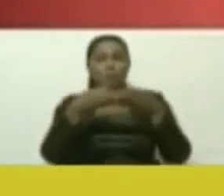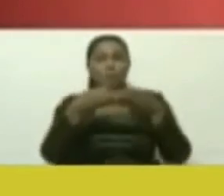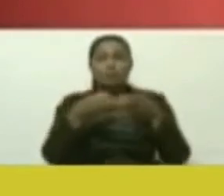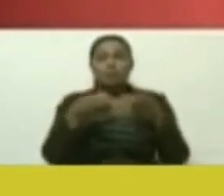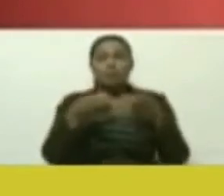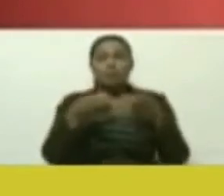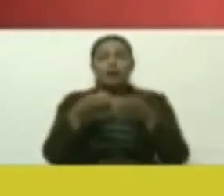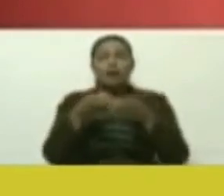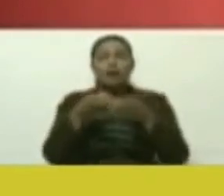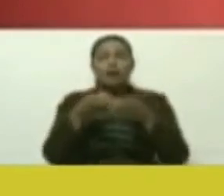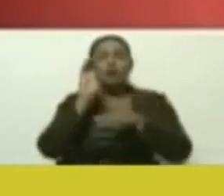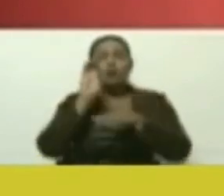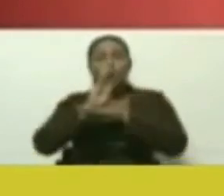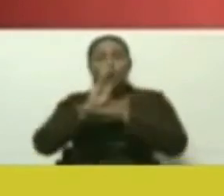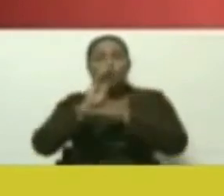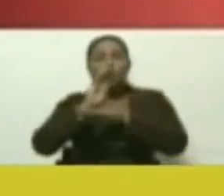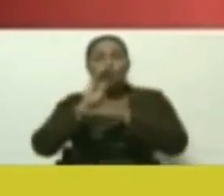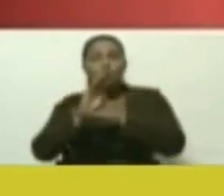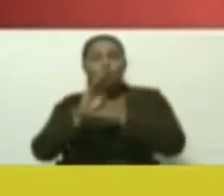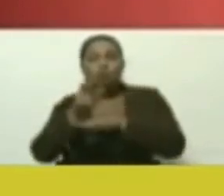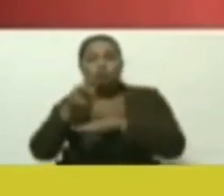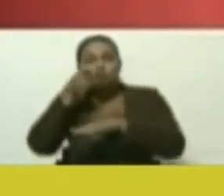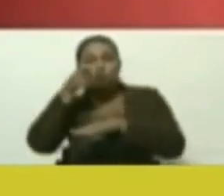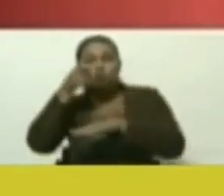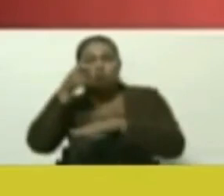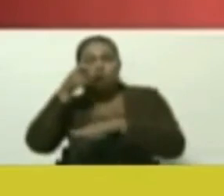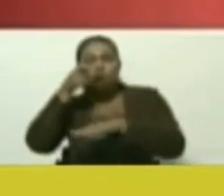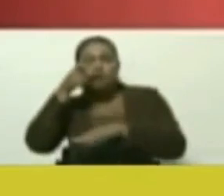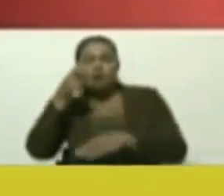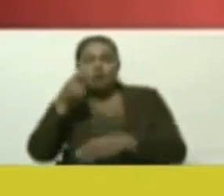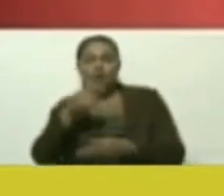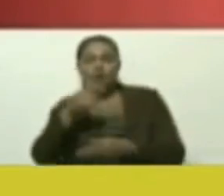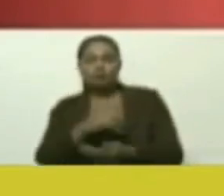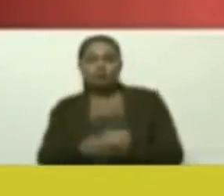is a security body.